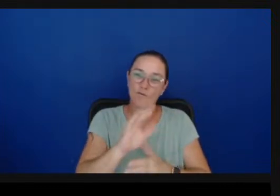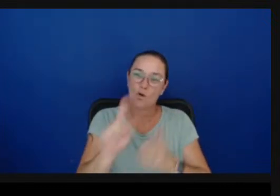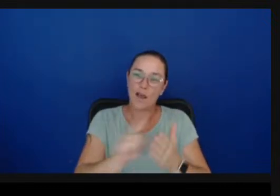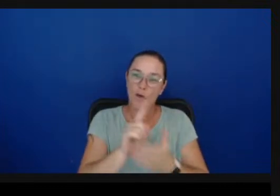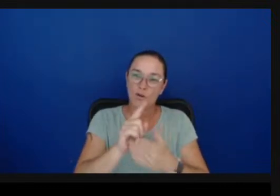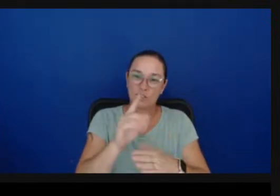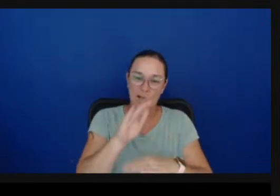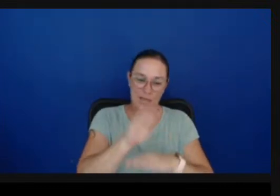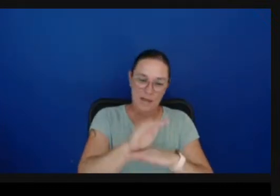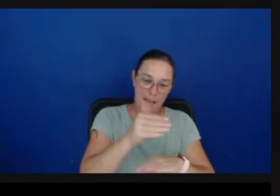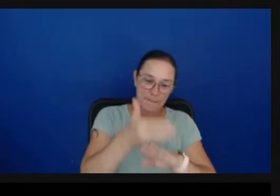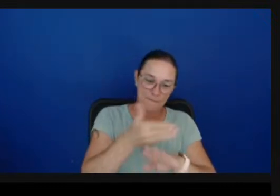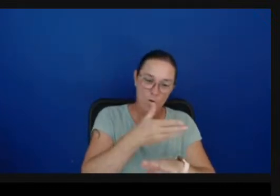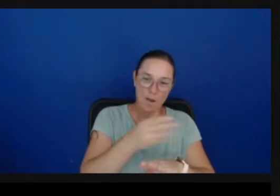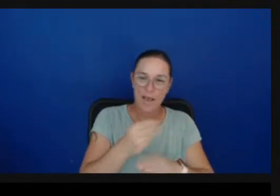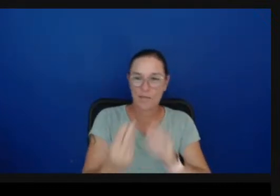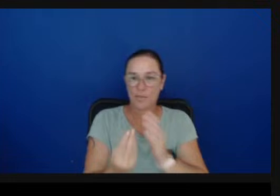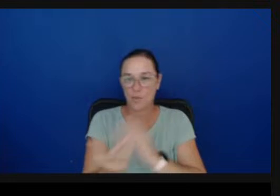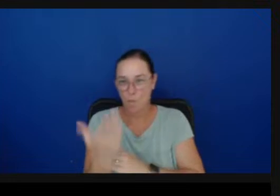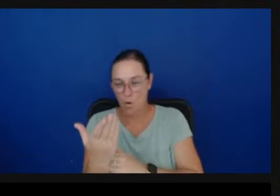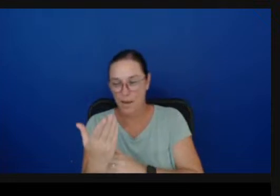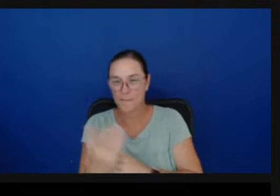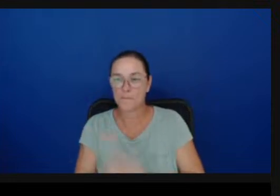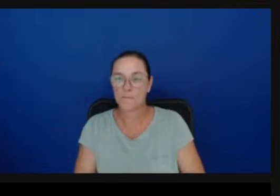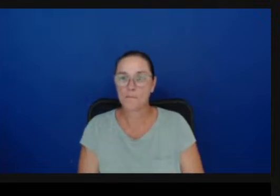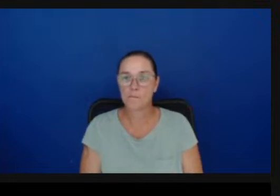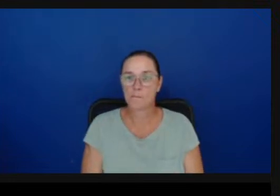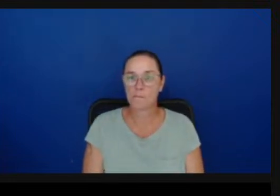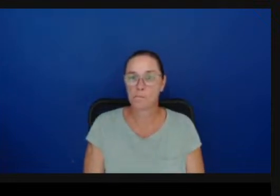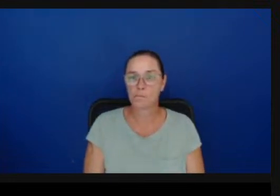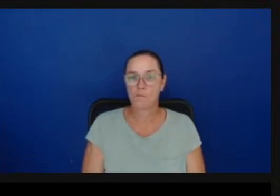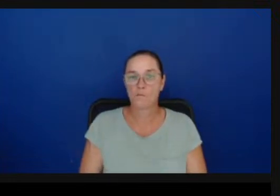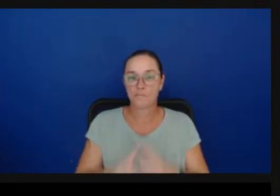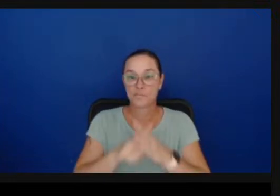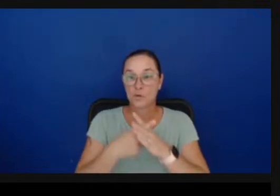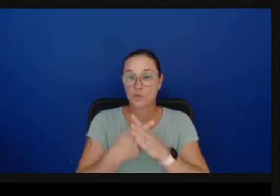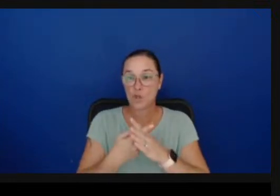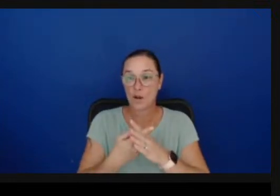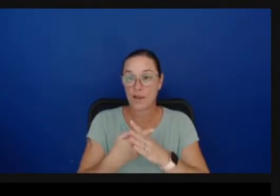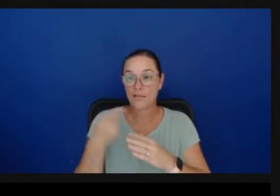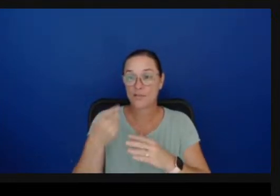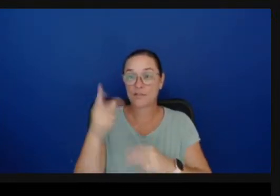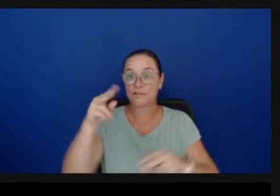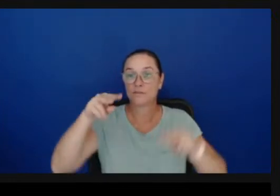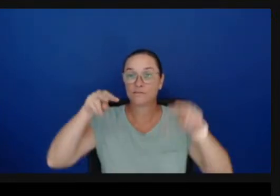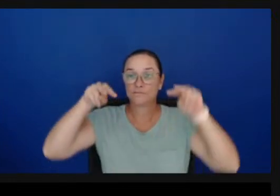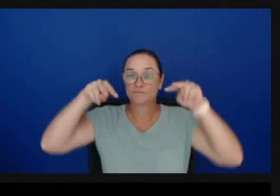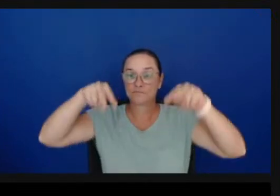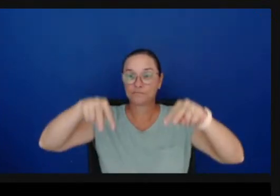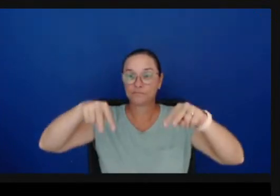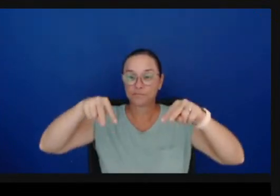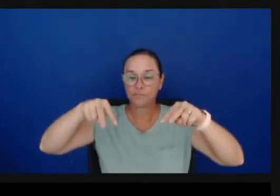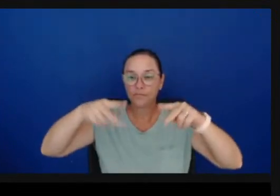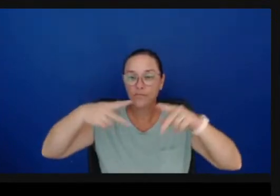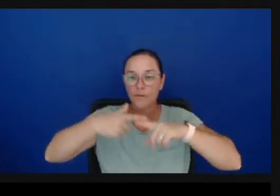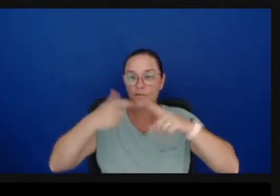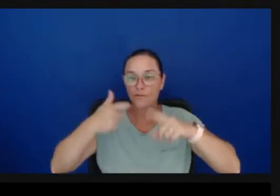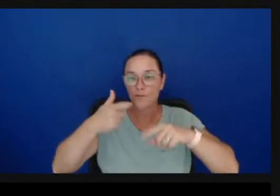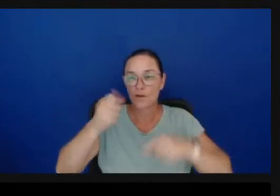and then the morning of that came afterwards here. So starting off, here is a aerial view from the